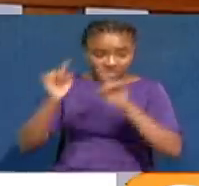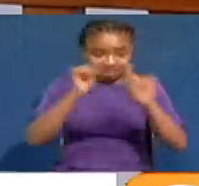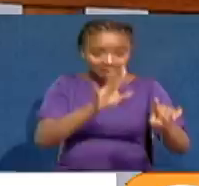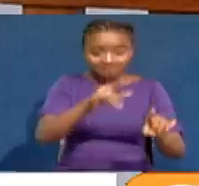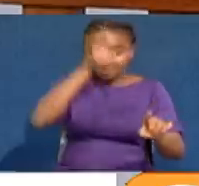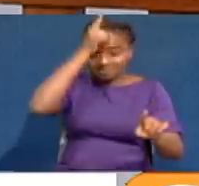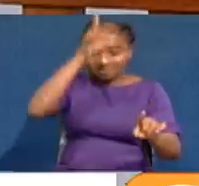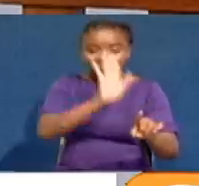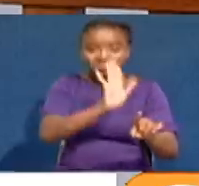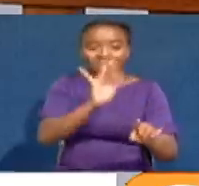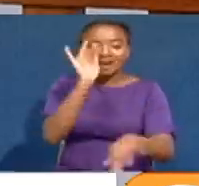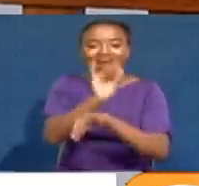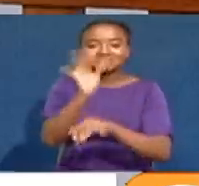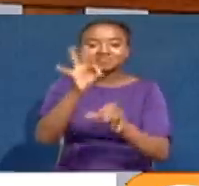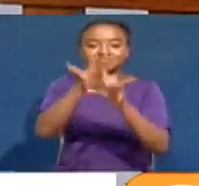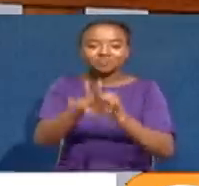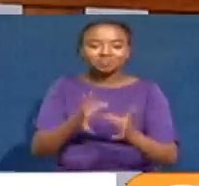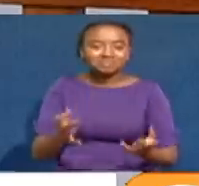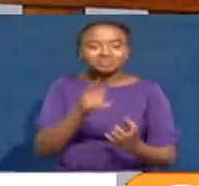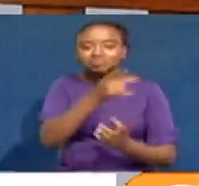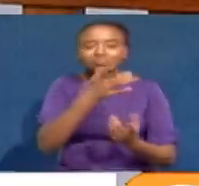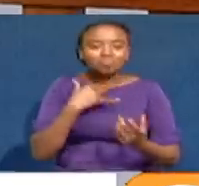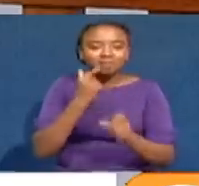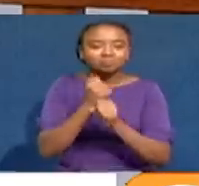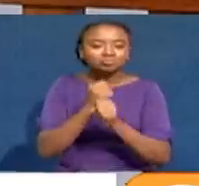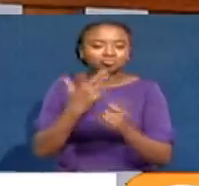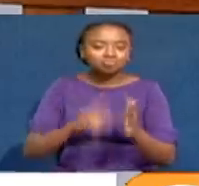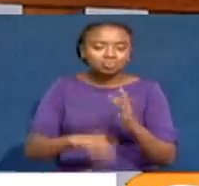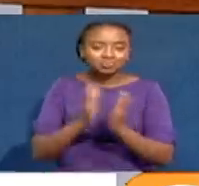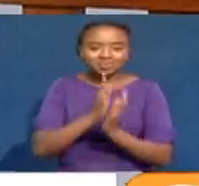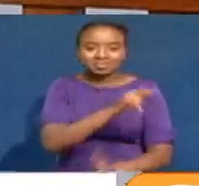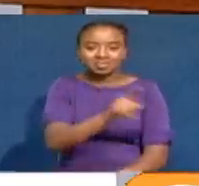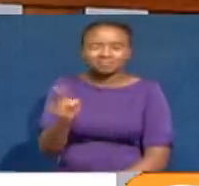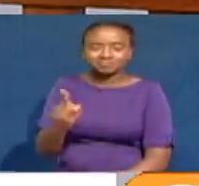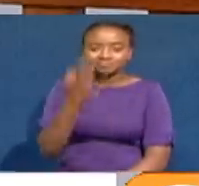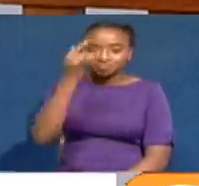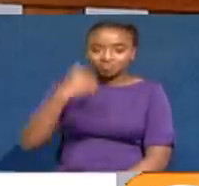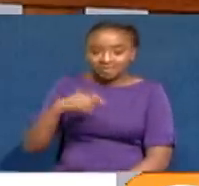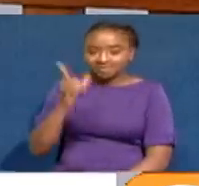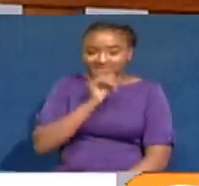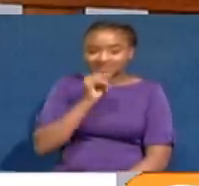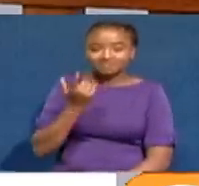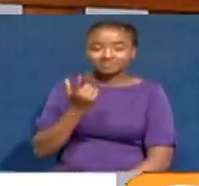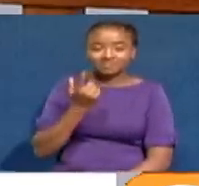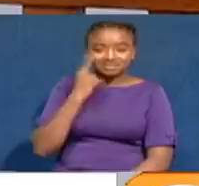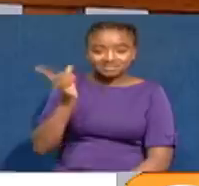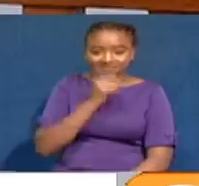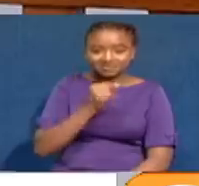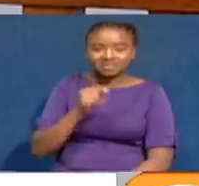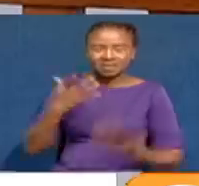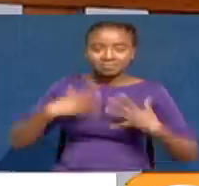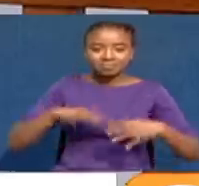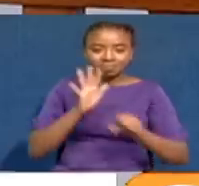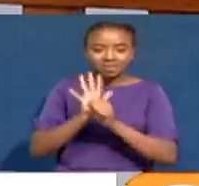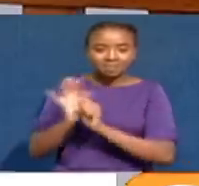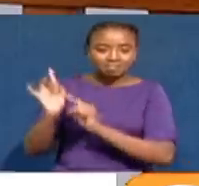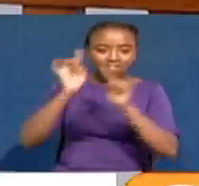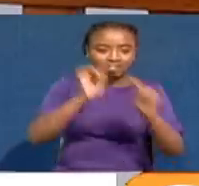your votes, it's to do what with it? Because we have seen those who came in the last election, picked our